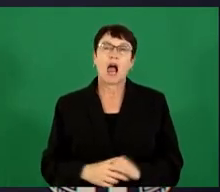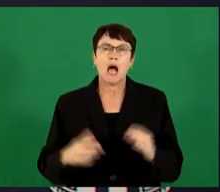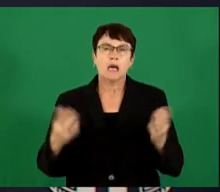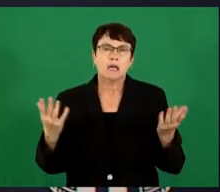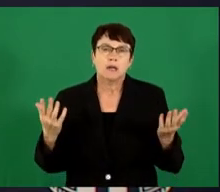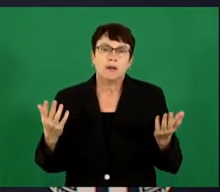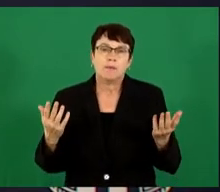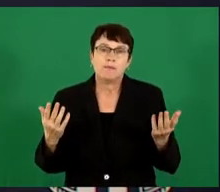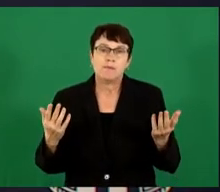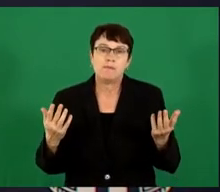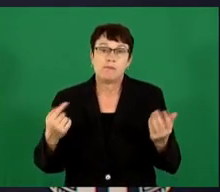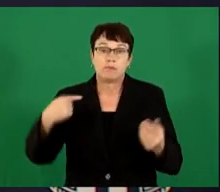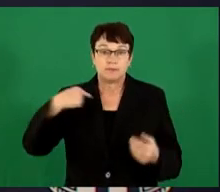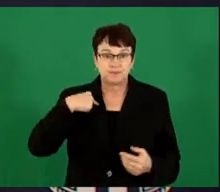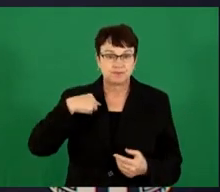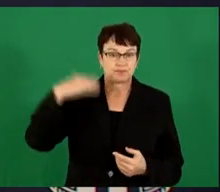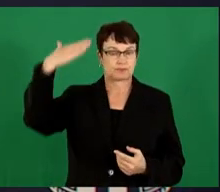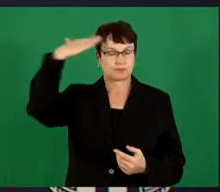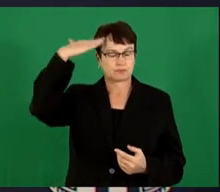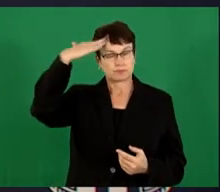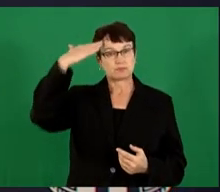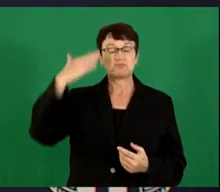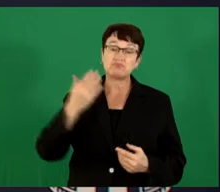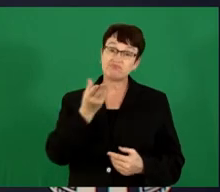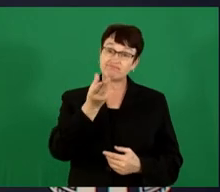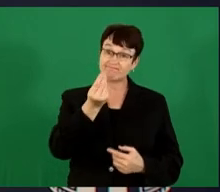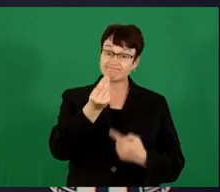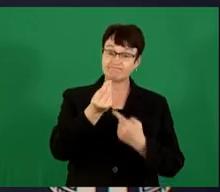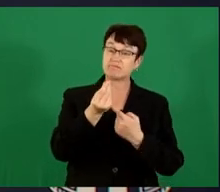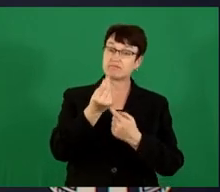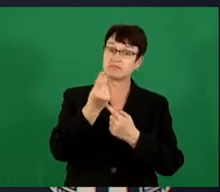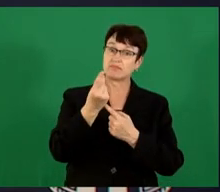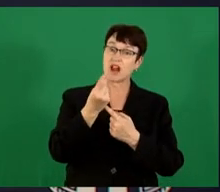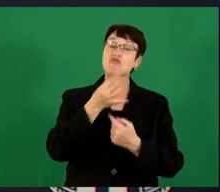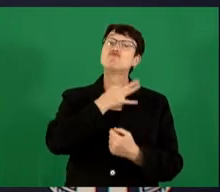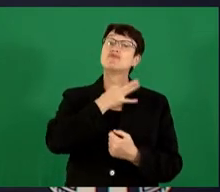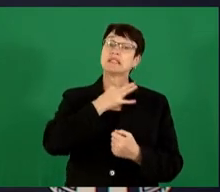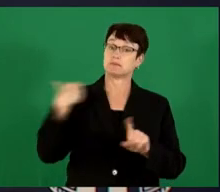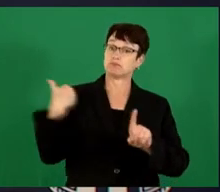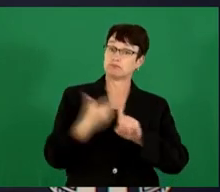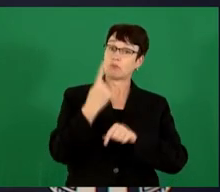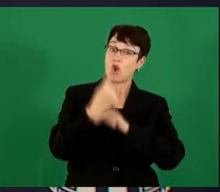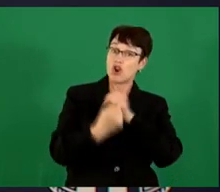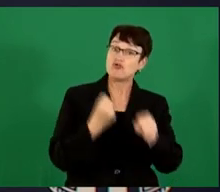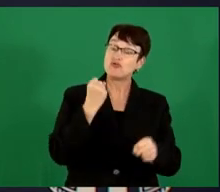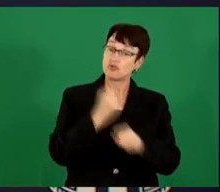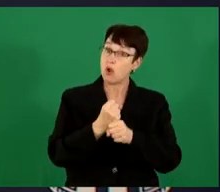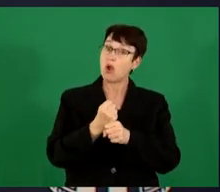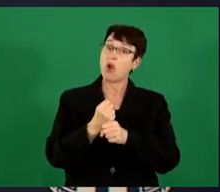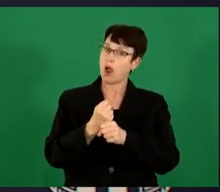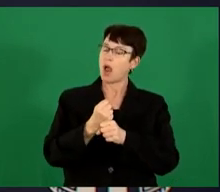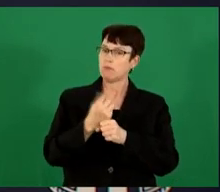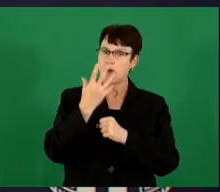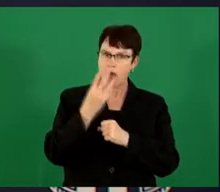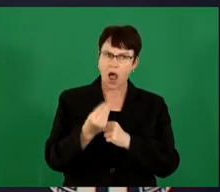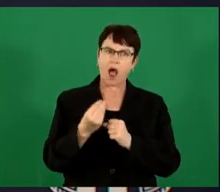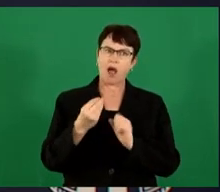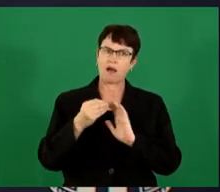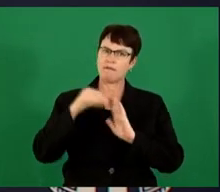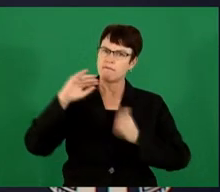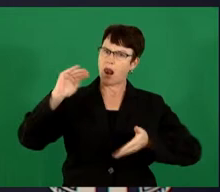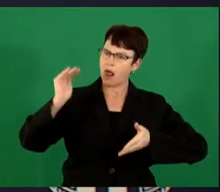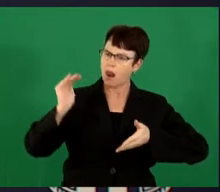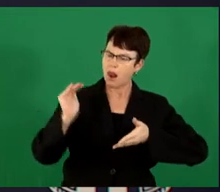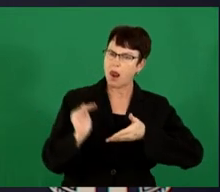Although fiscal risk eased over the past year, weaker commodity prices and